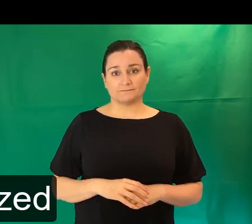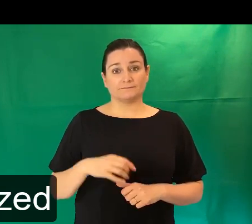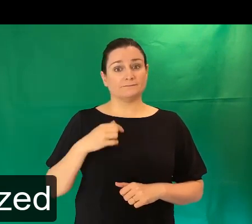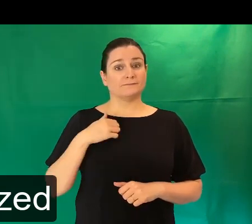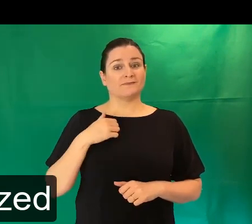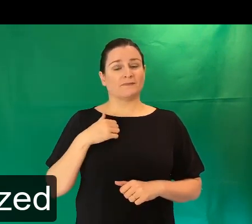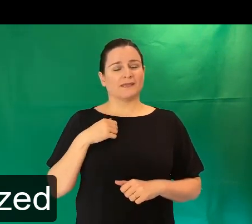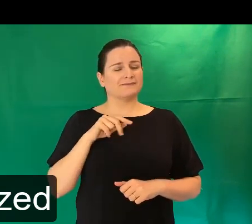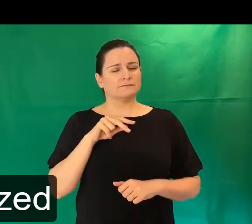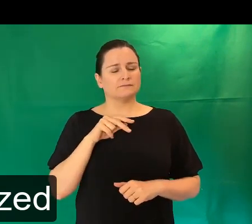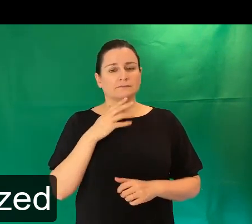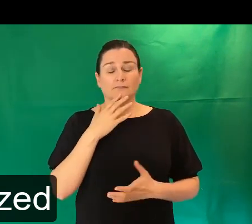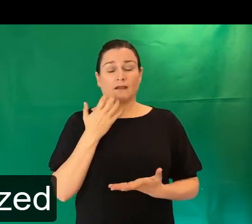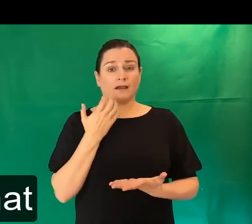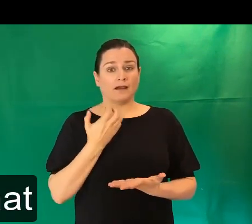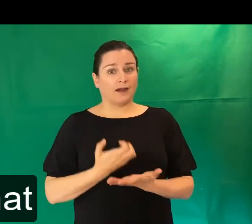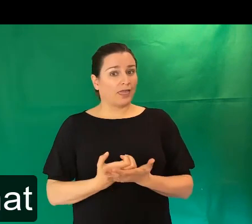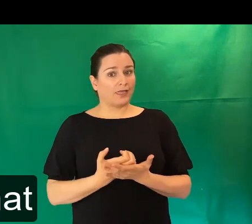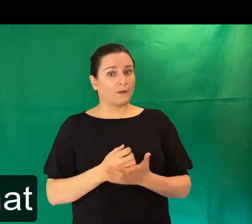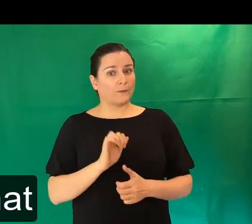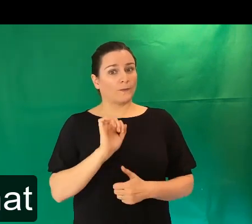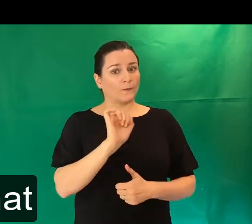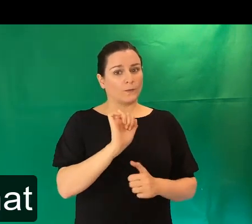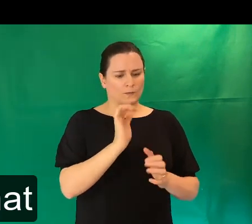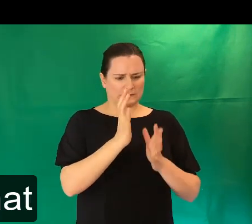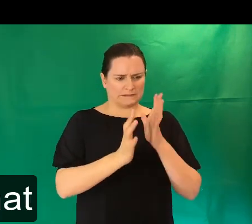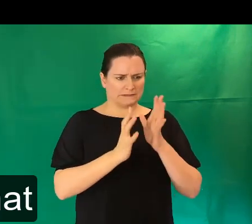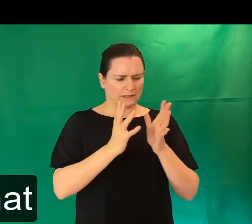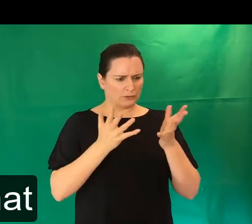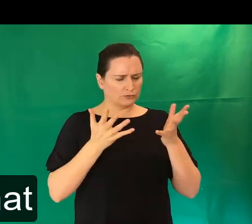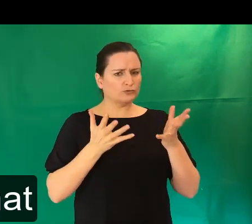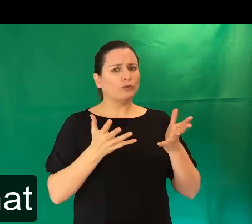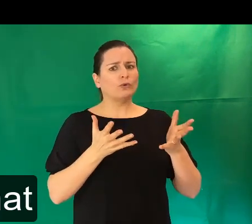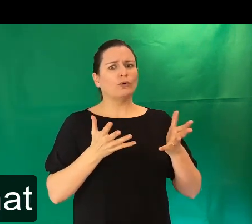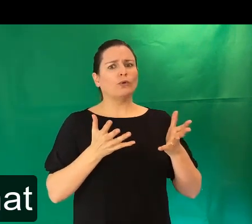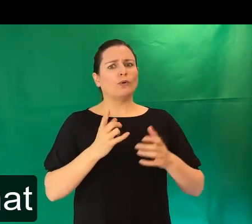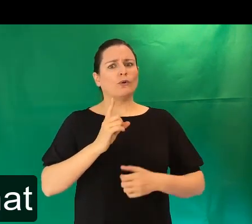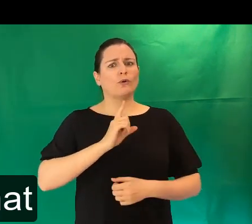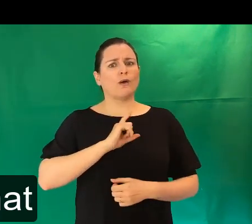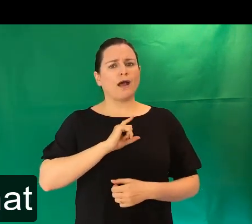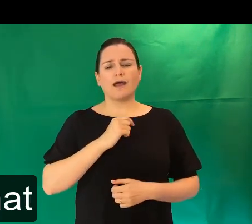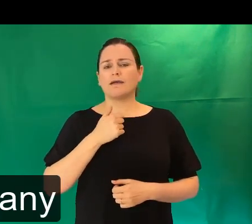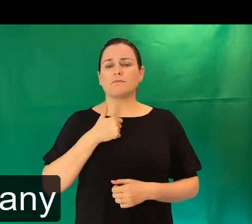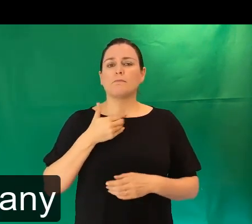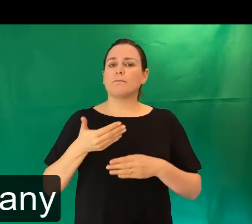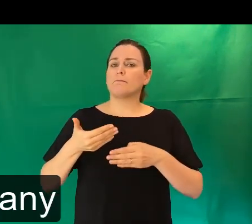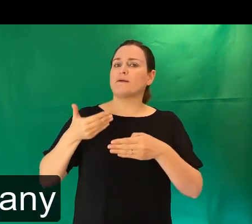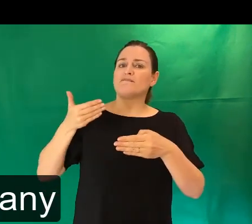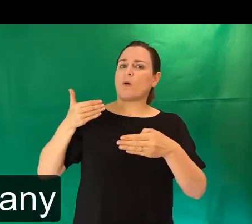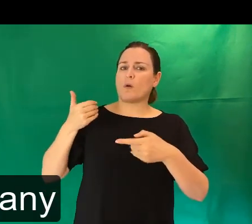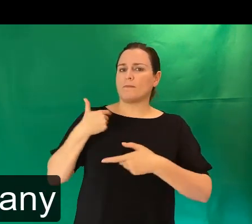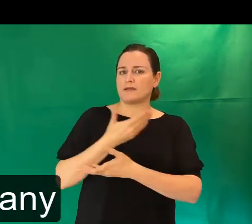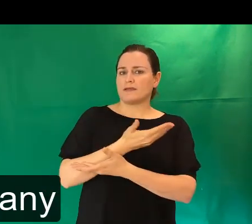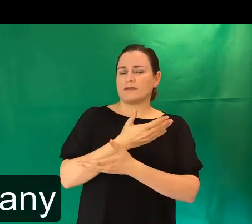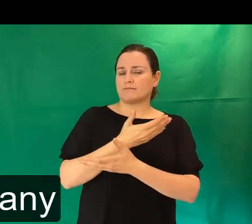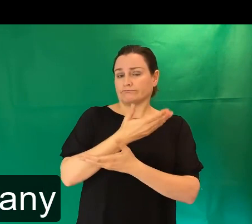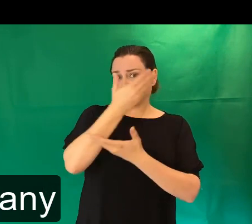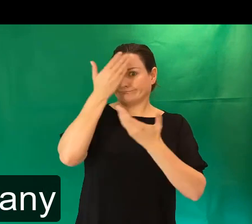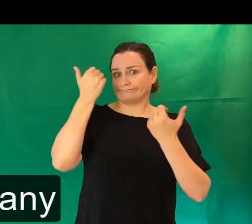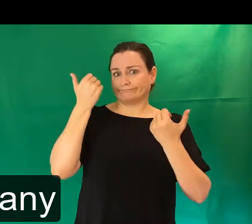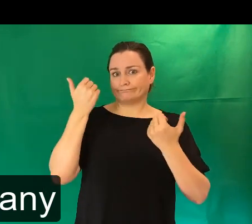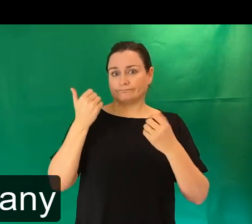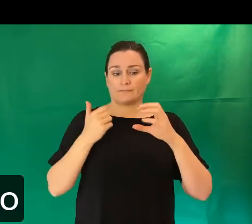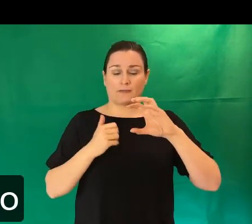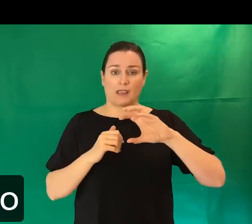I was just delighted and amazed when I first saw this sign, because what I did not know was that